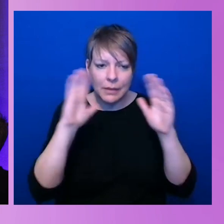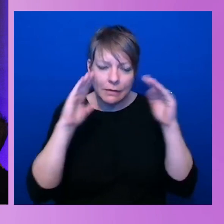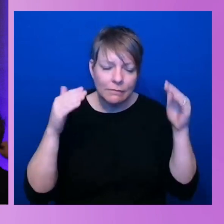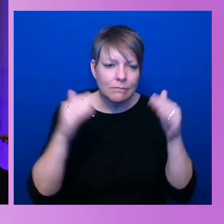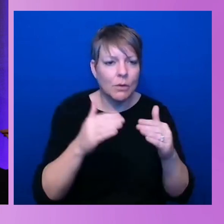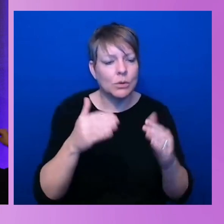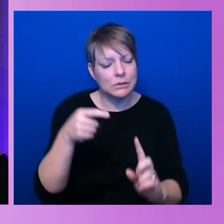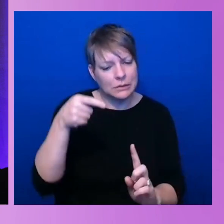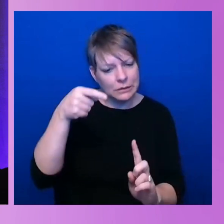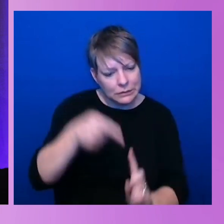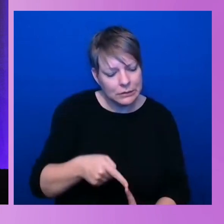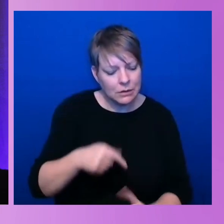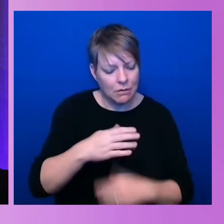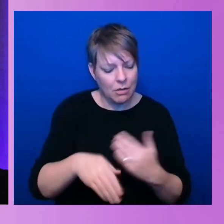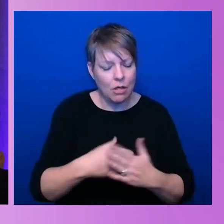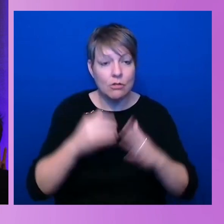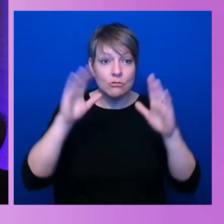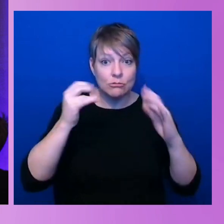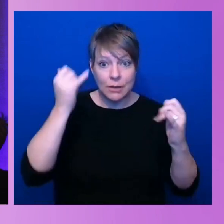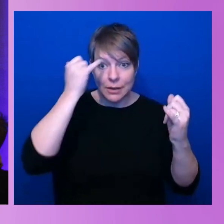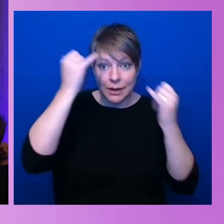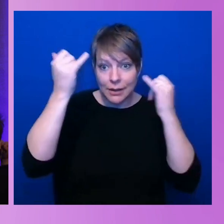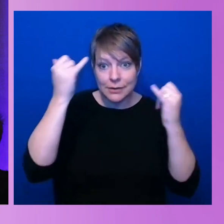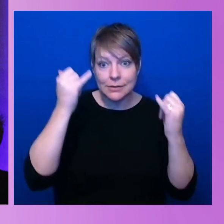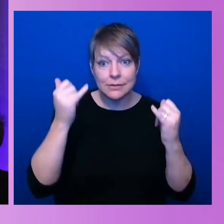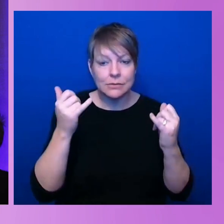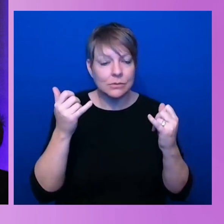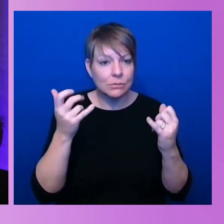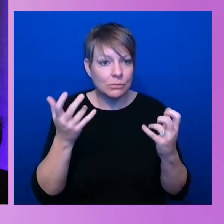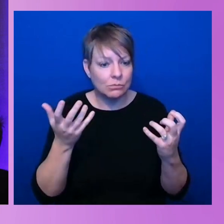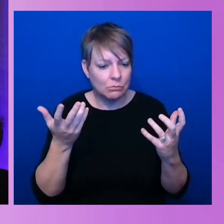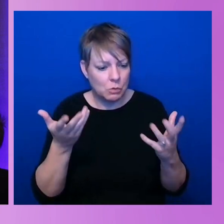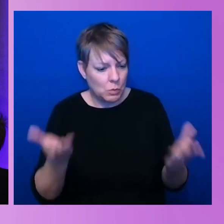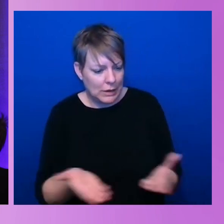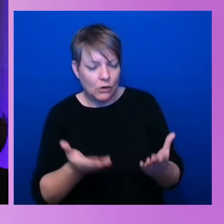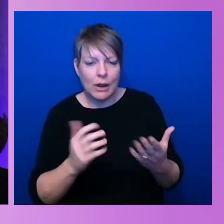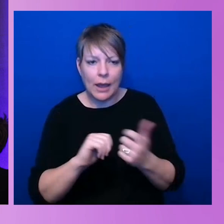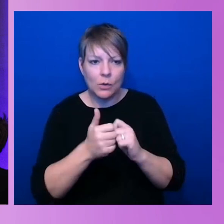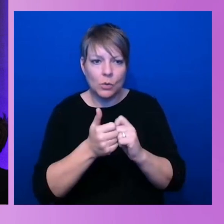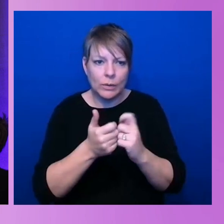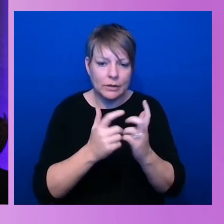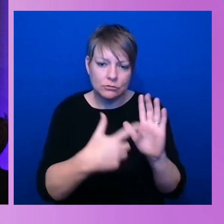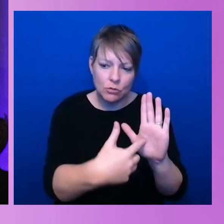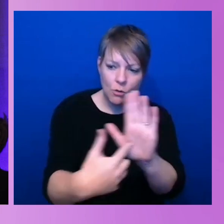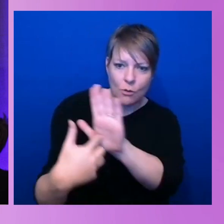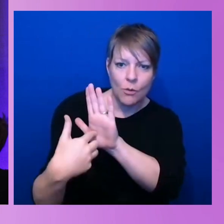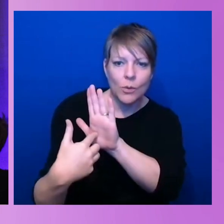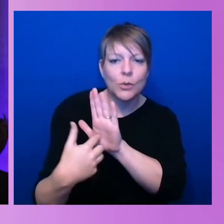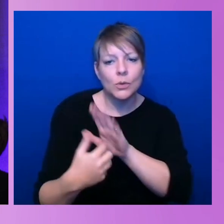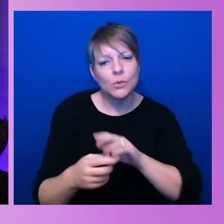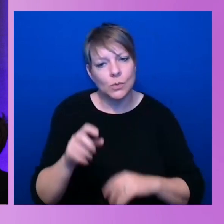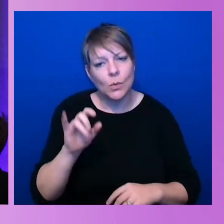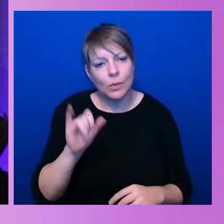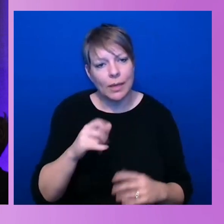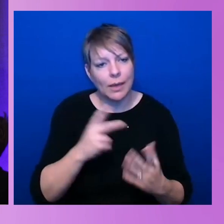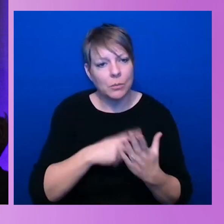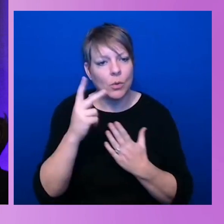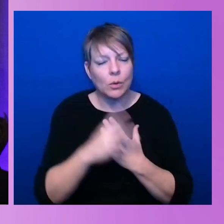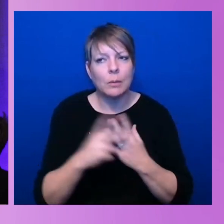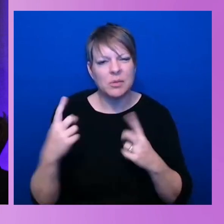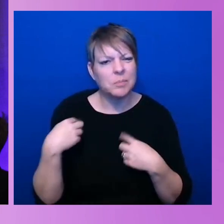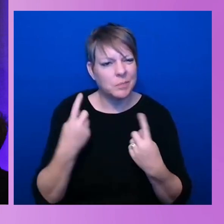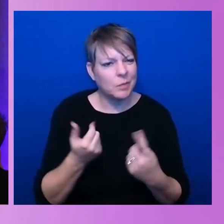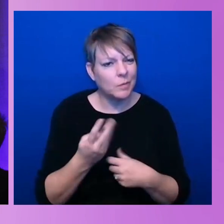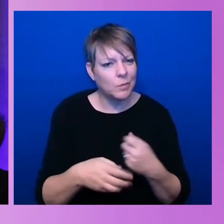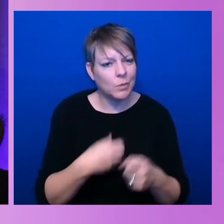those great ideas that they were there in the organization. How do we bring them forward? So that IPA program has been underway now for a couple of years. And one